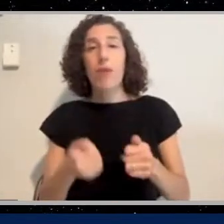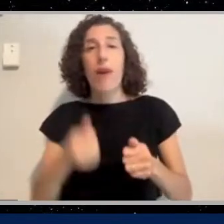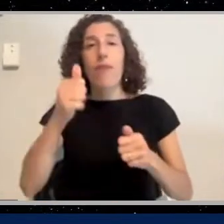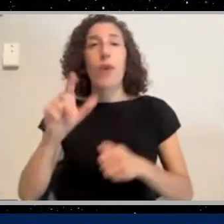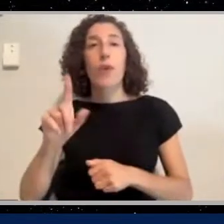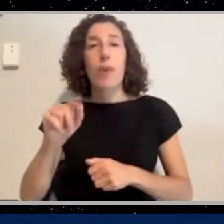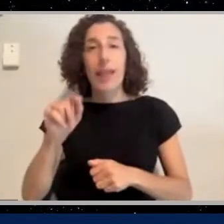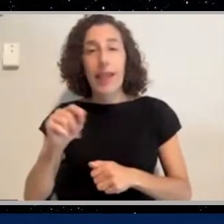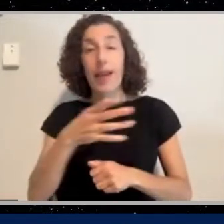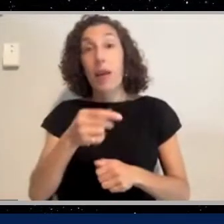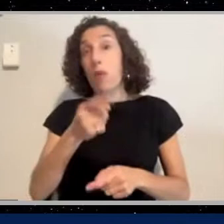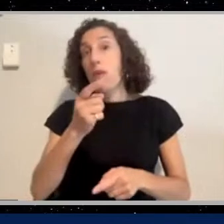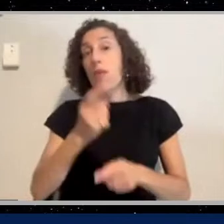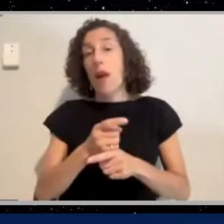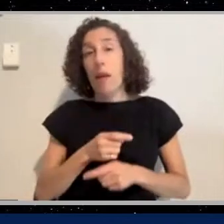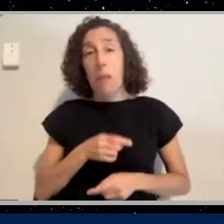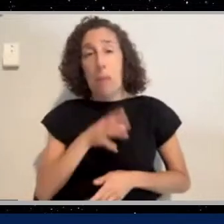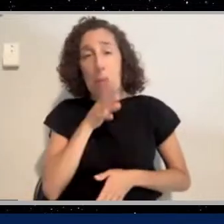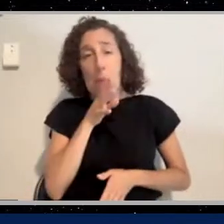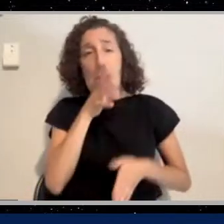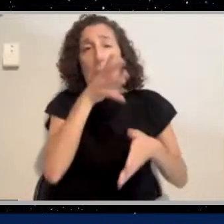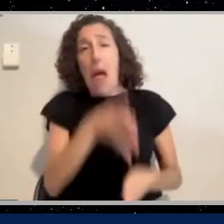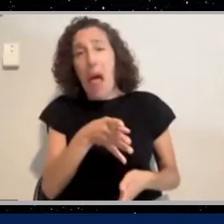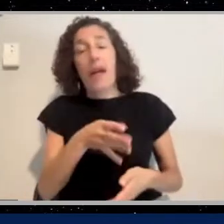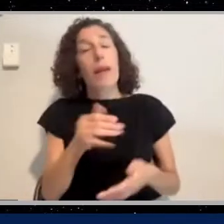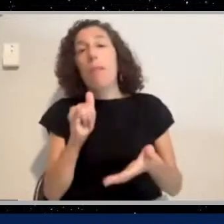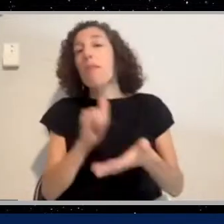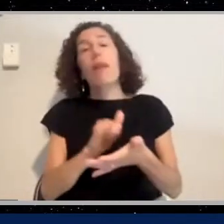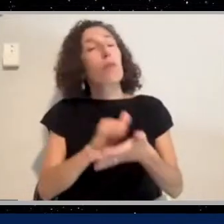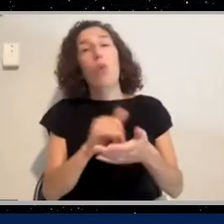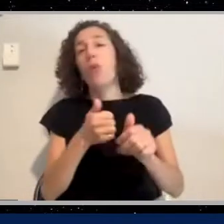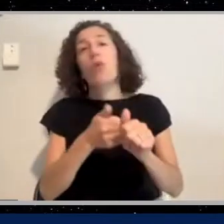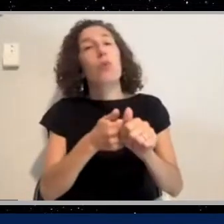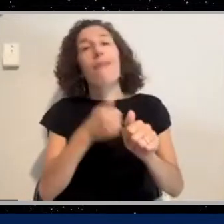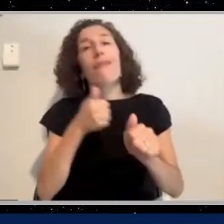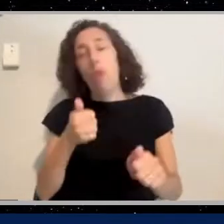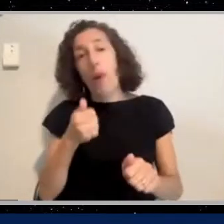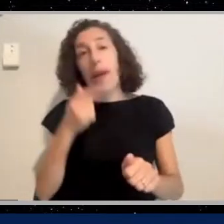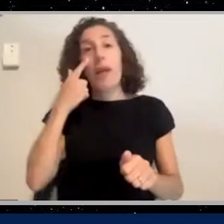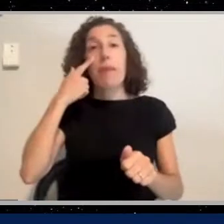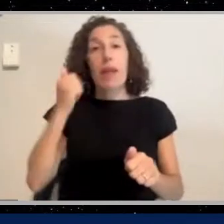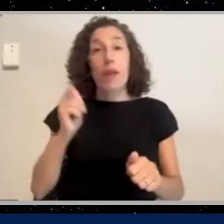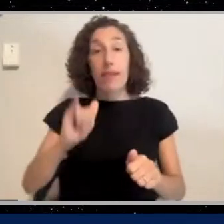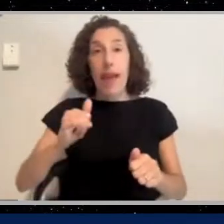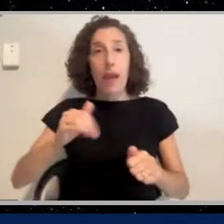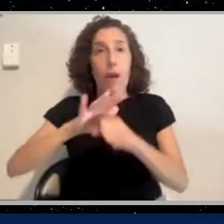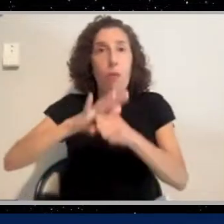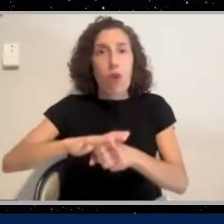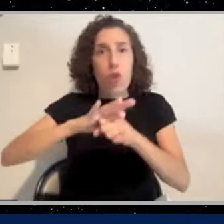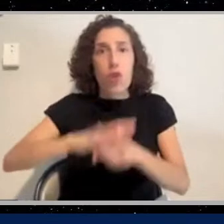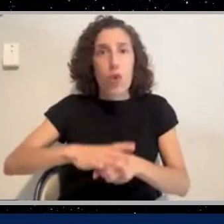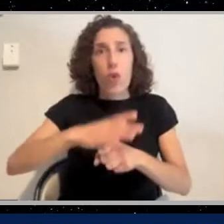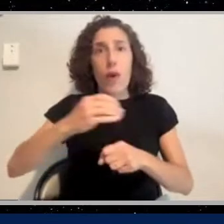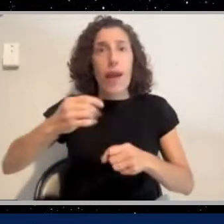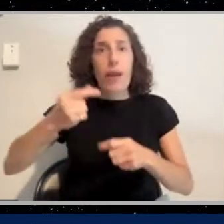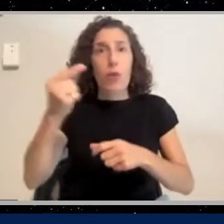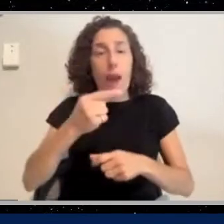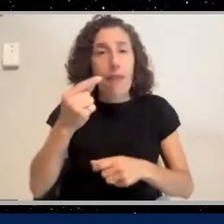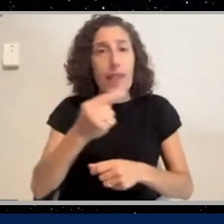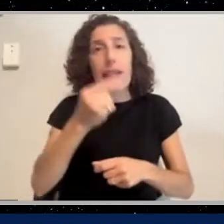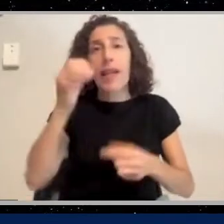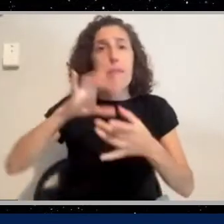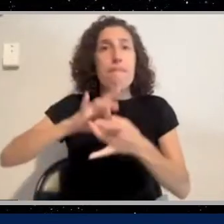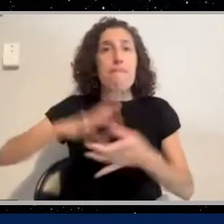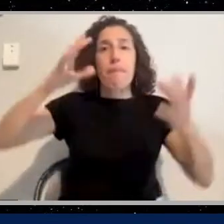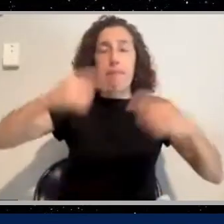your body can only take so many changes, and I I don't know if it's pressure or gravity, but,